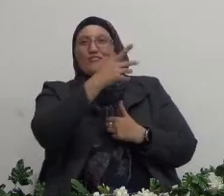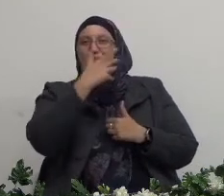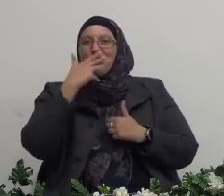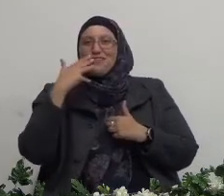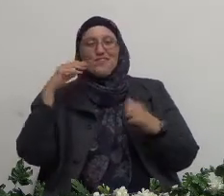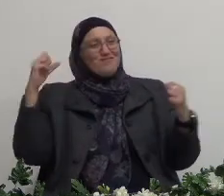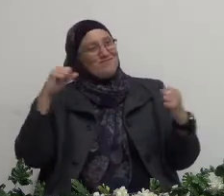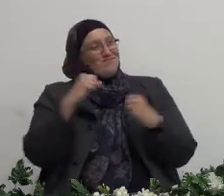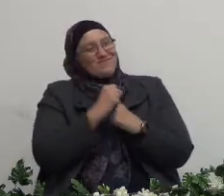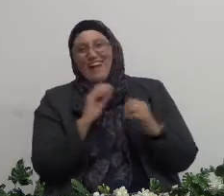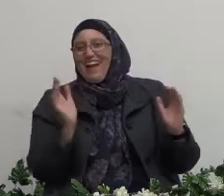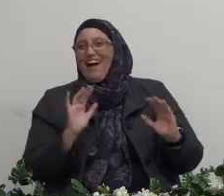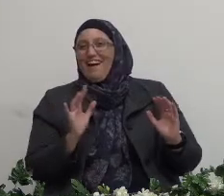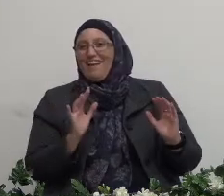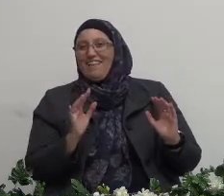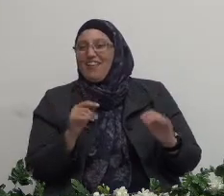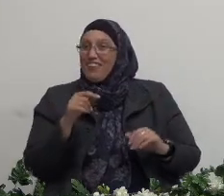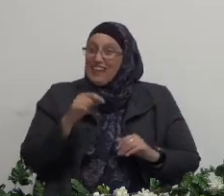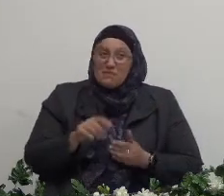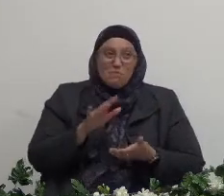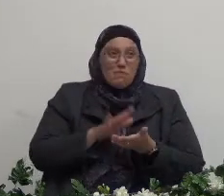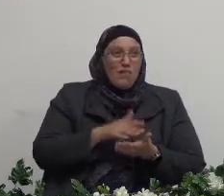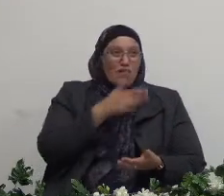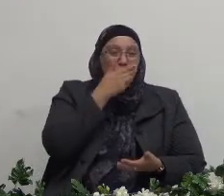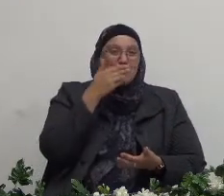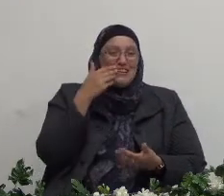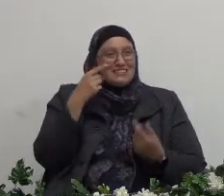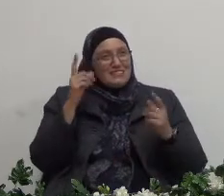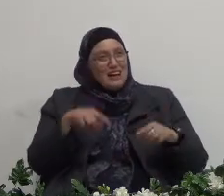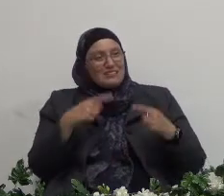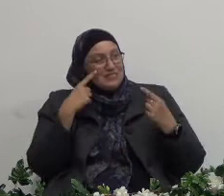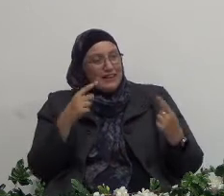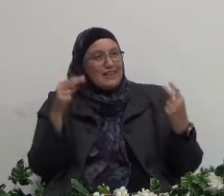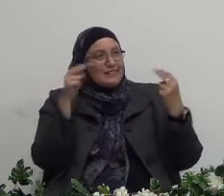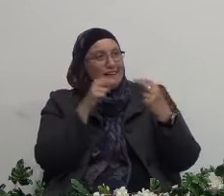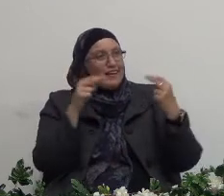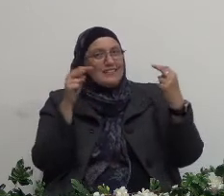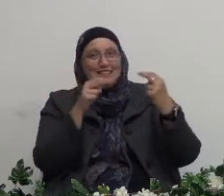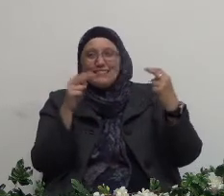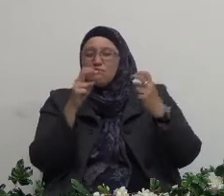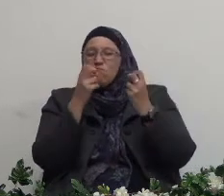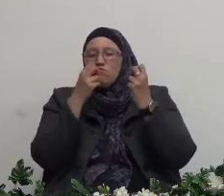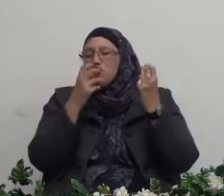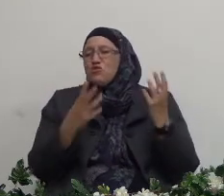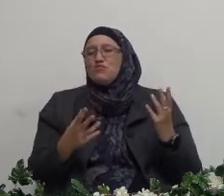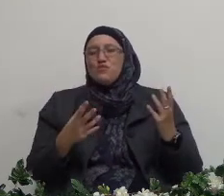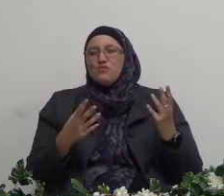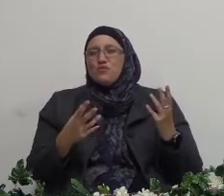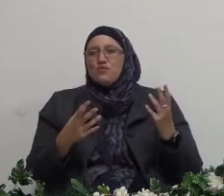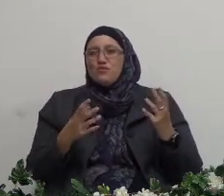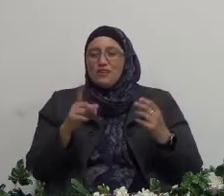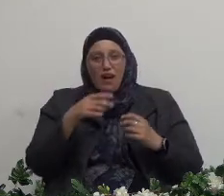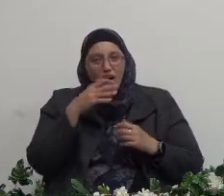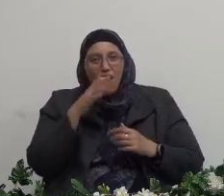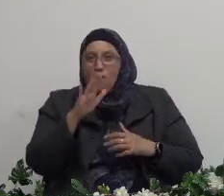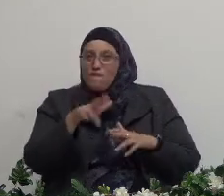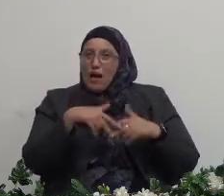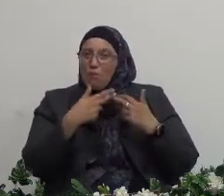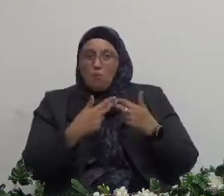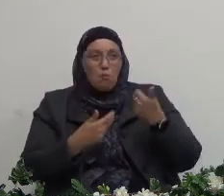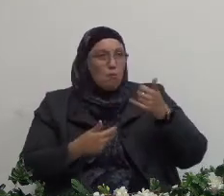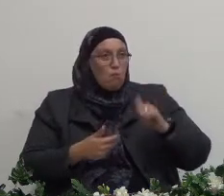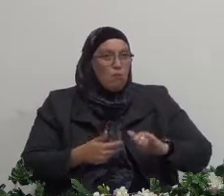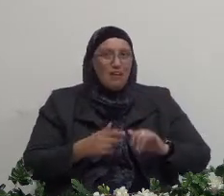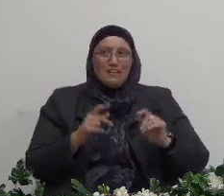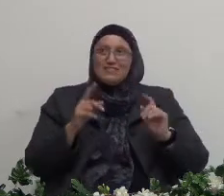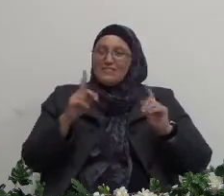Ramadan comes along, and then people start to see each other again. This is the beauty of it. You start asking about your family. The beginning of Shahr Ramadan comes, you